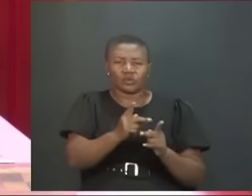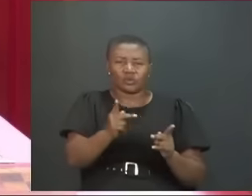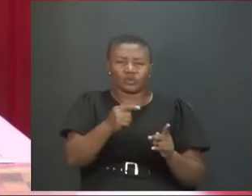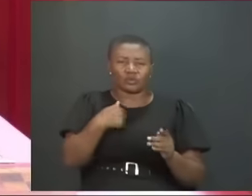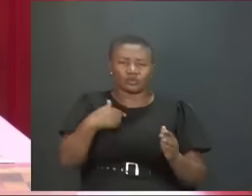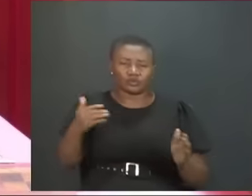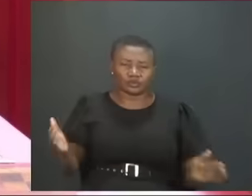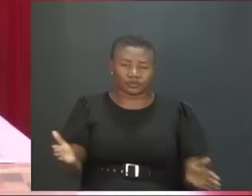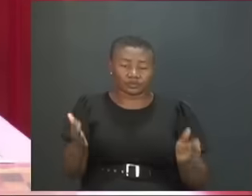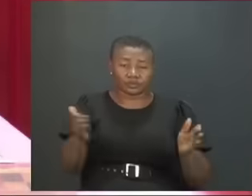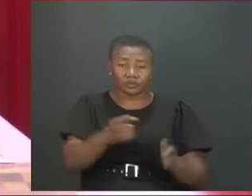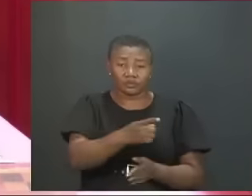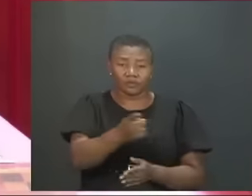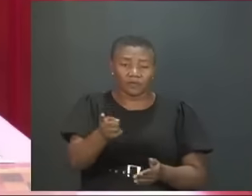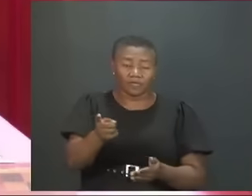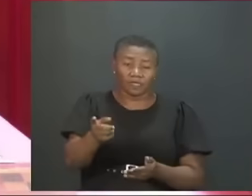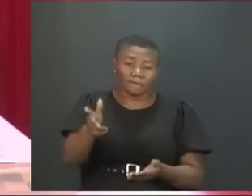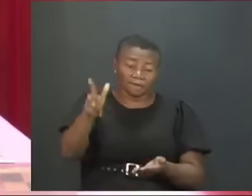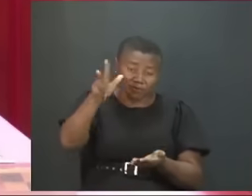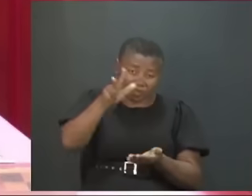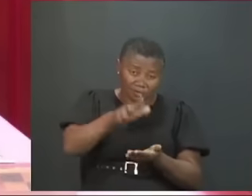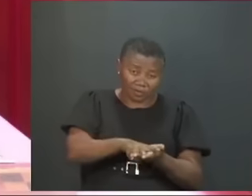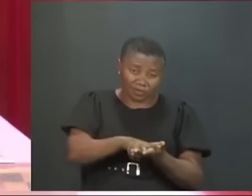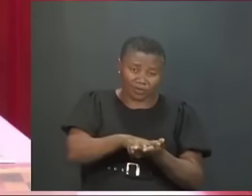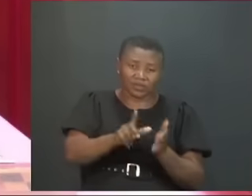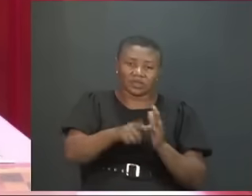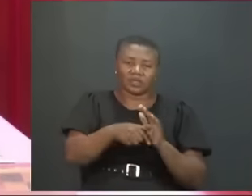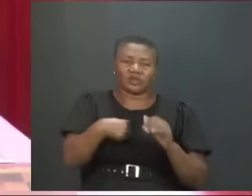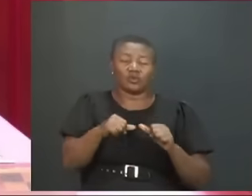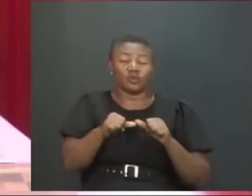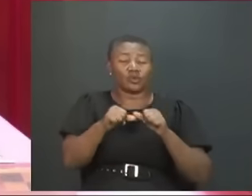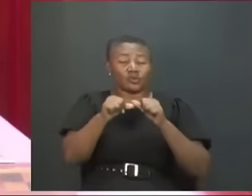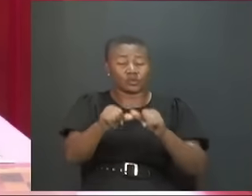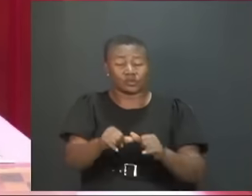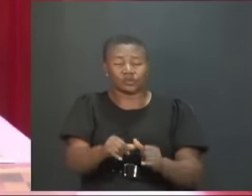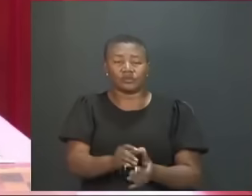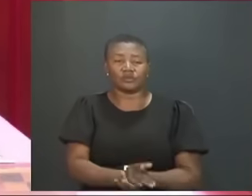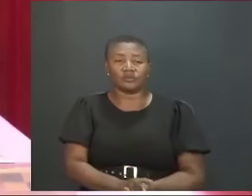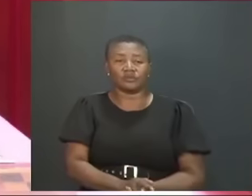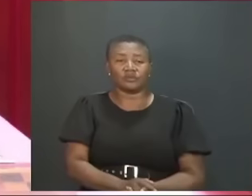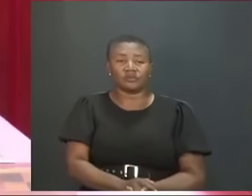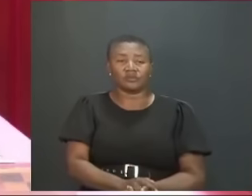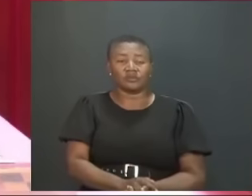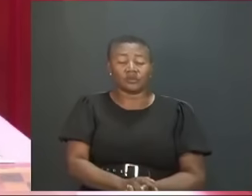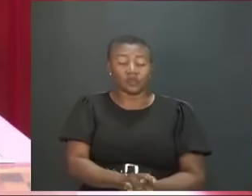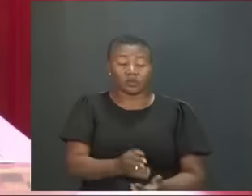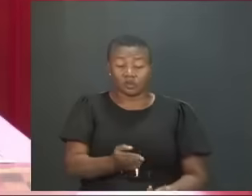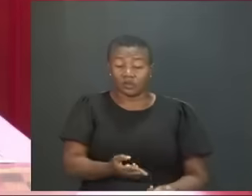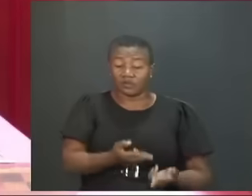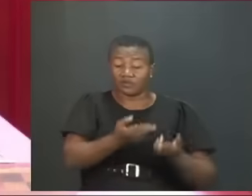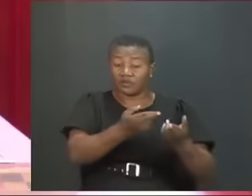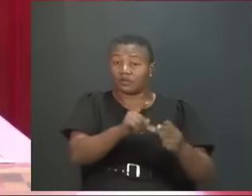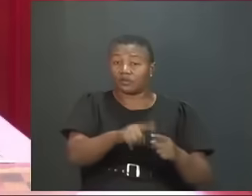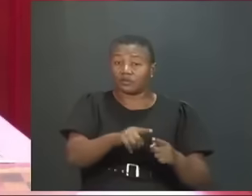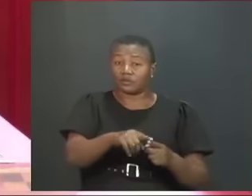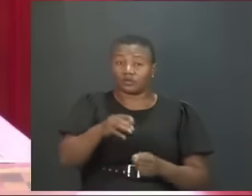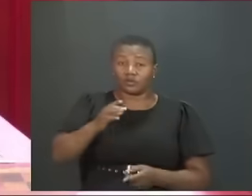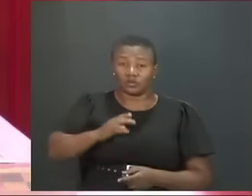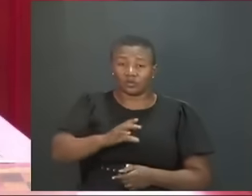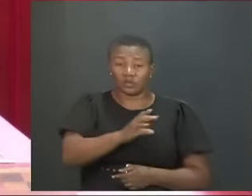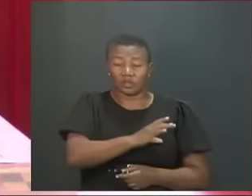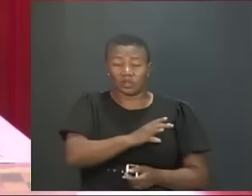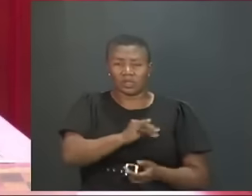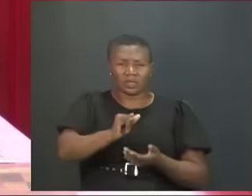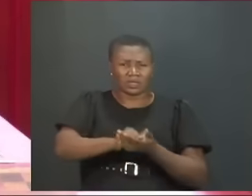approve it so that we can move on. As for the referral to the committee, that was done some time